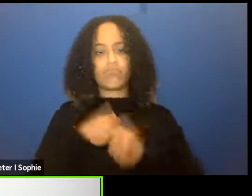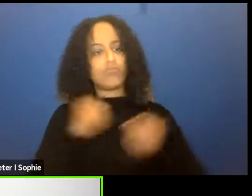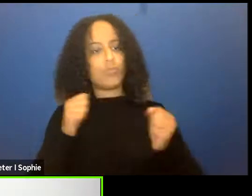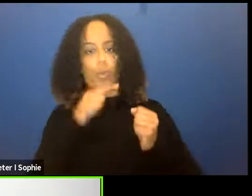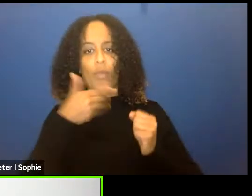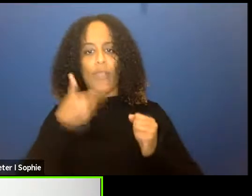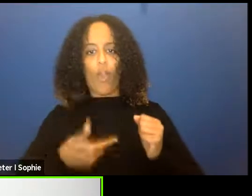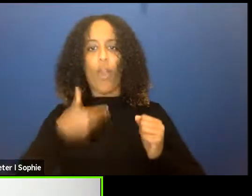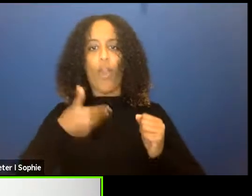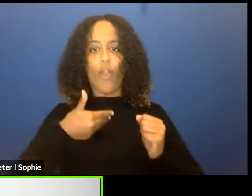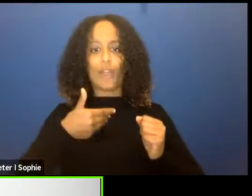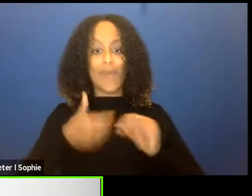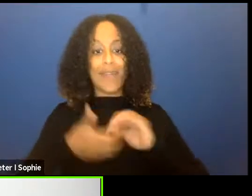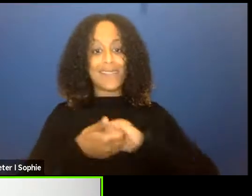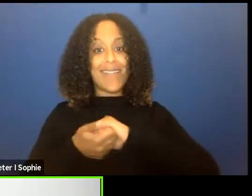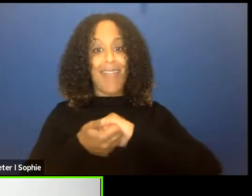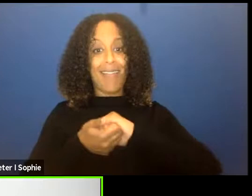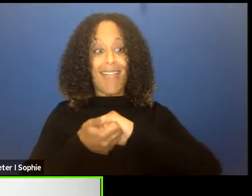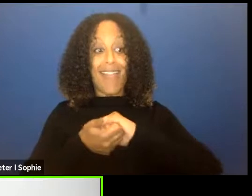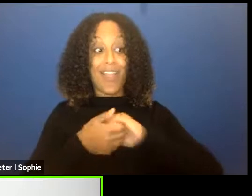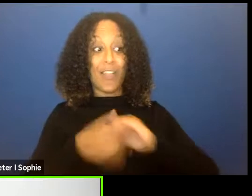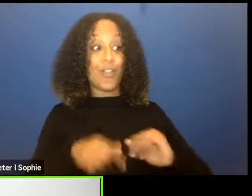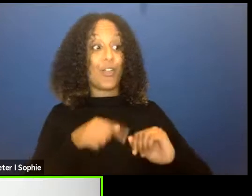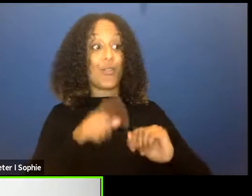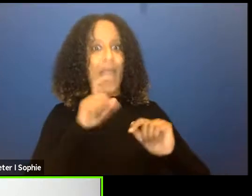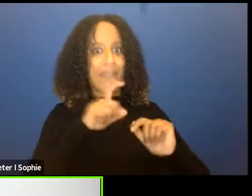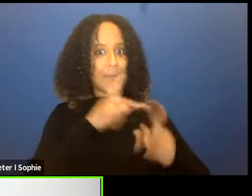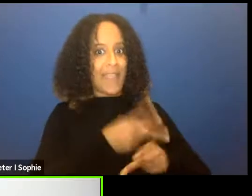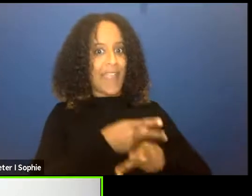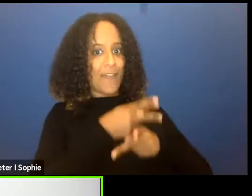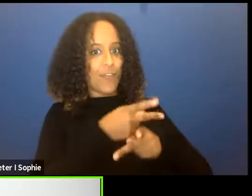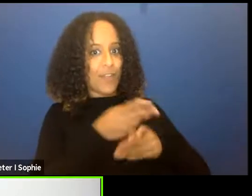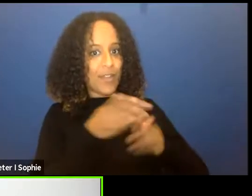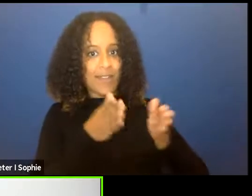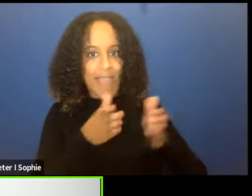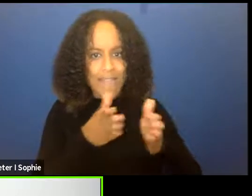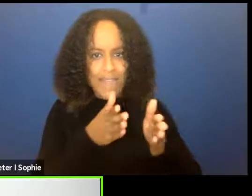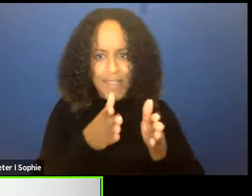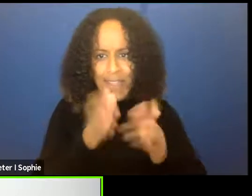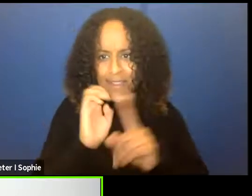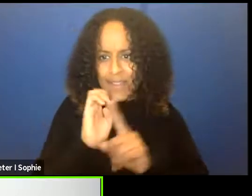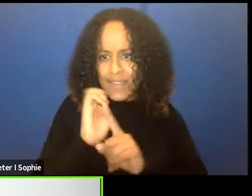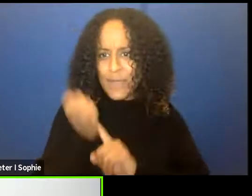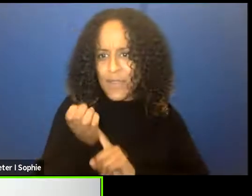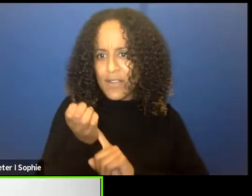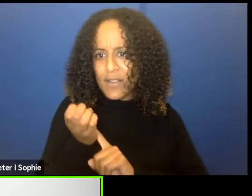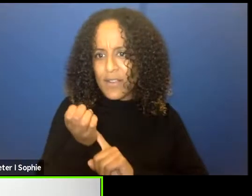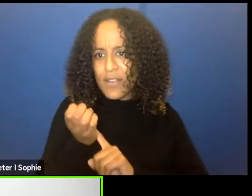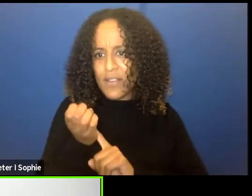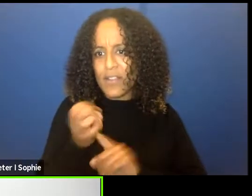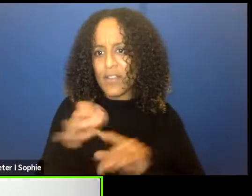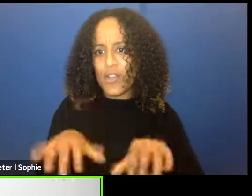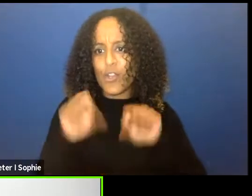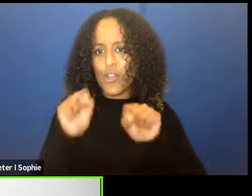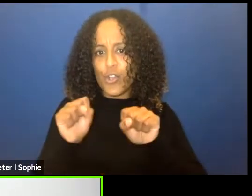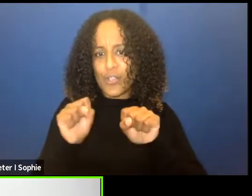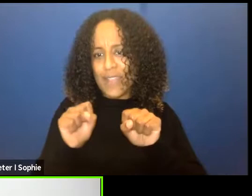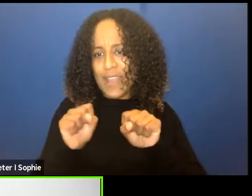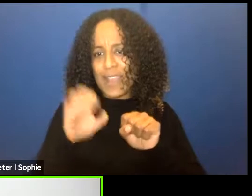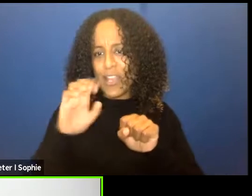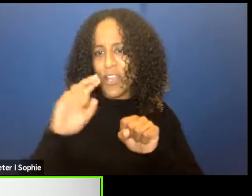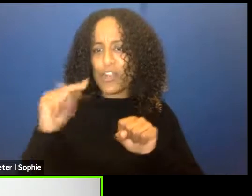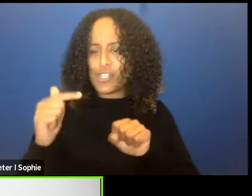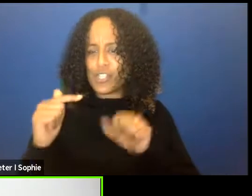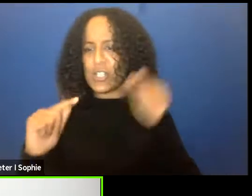as an ally, you have to be really careful in navigating that space. And perhaps the ERG could take